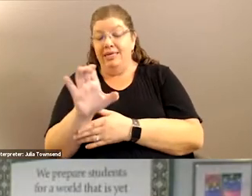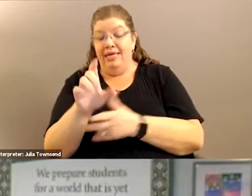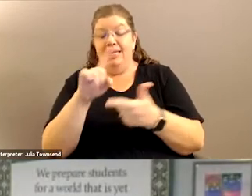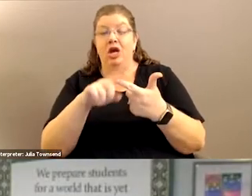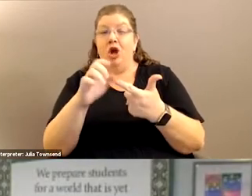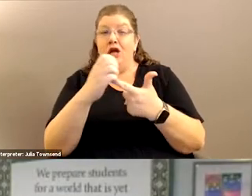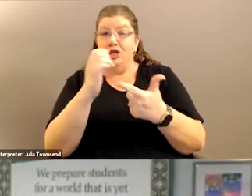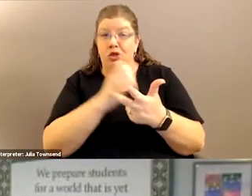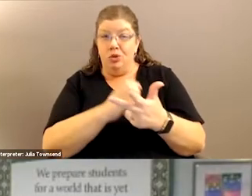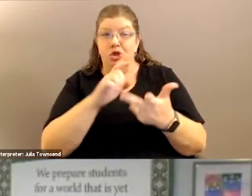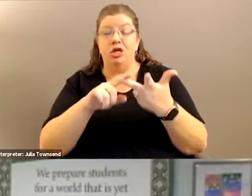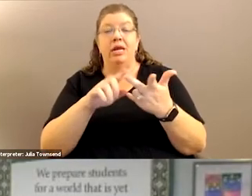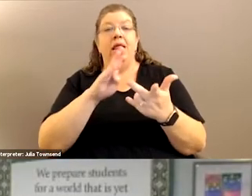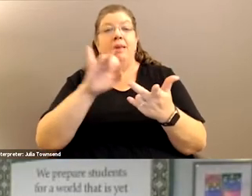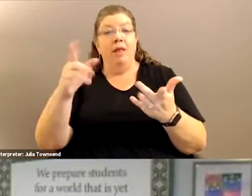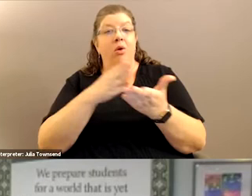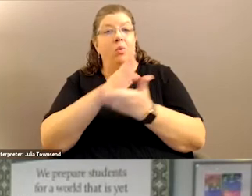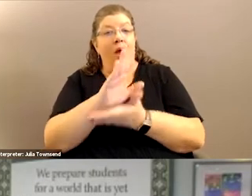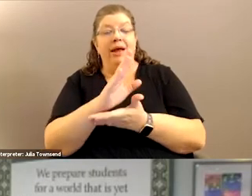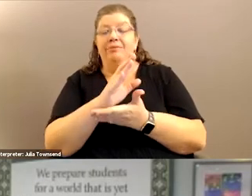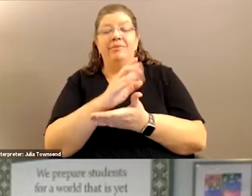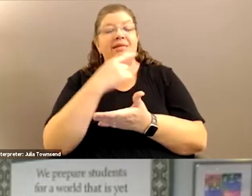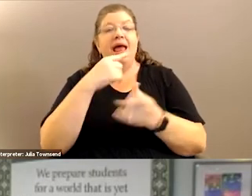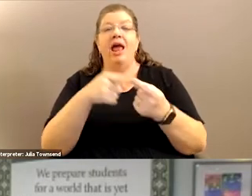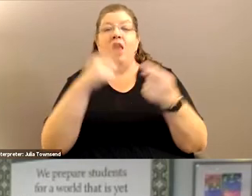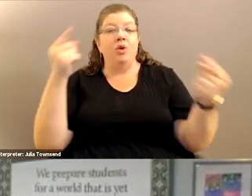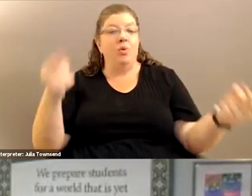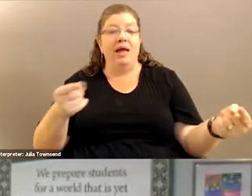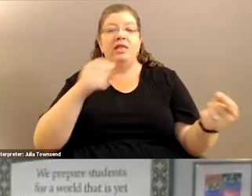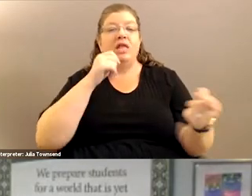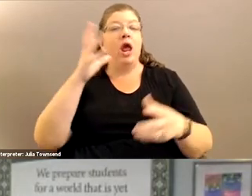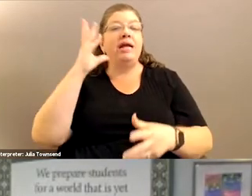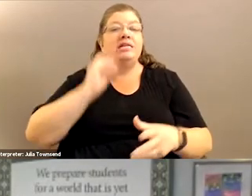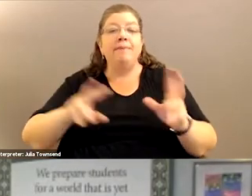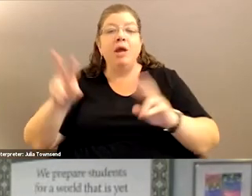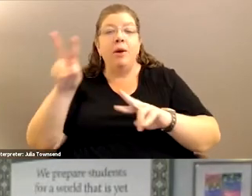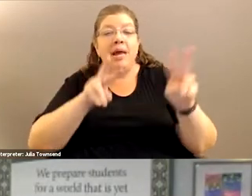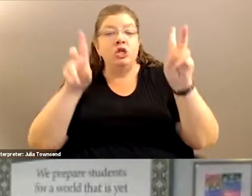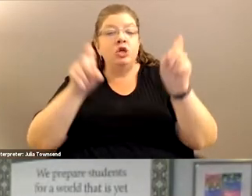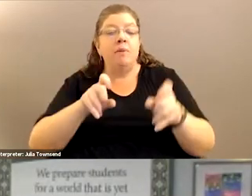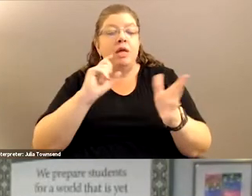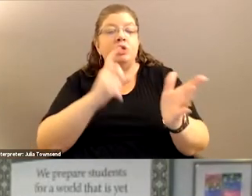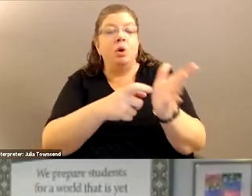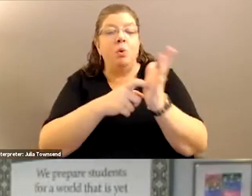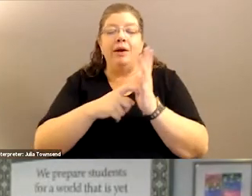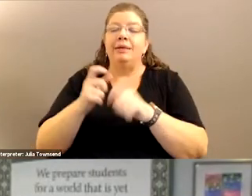otherwise eua products are by definition experimental and must require the right